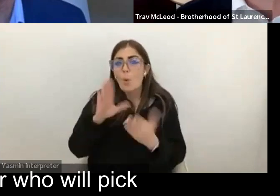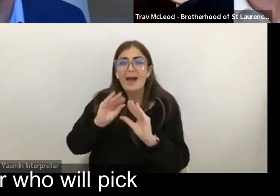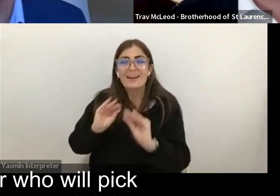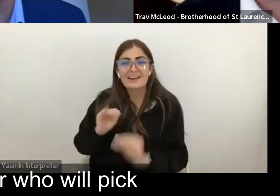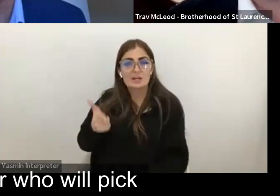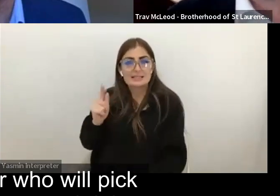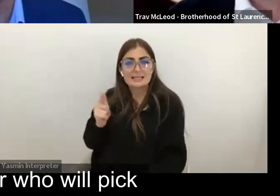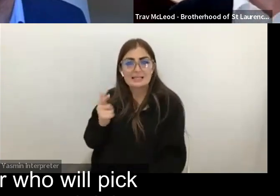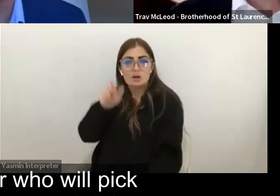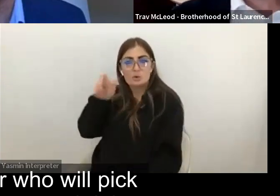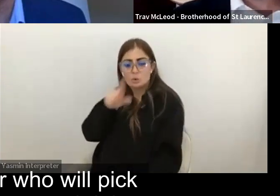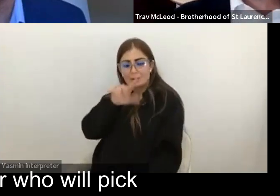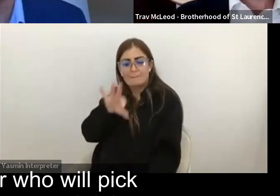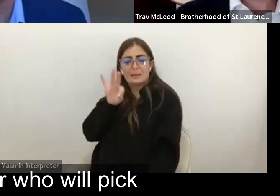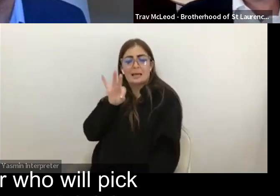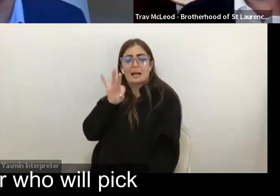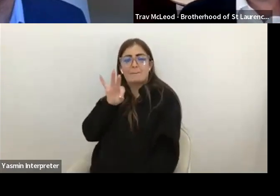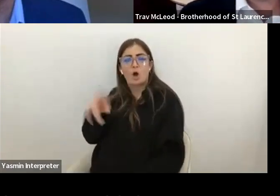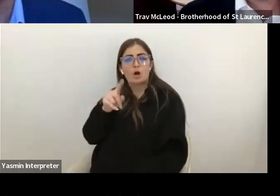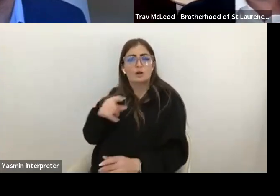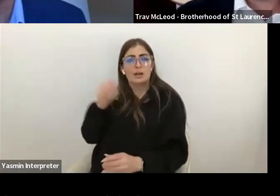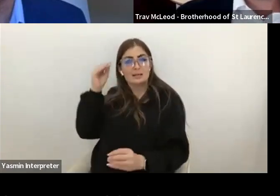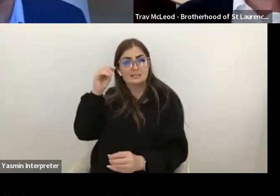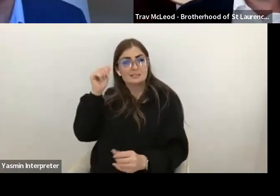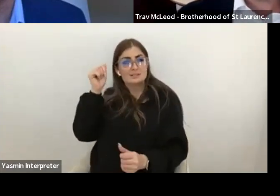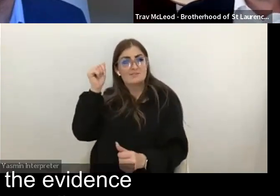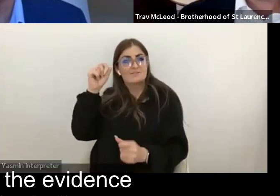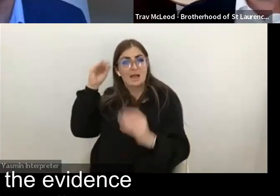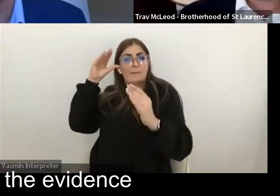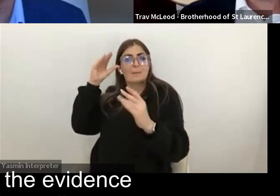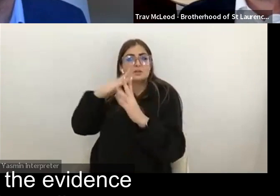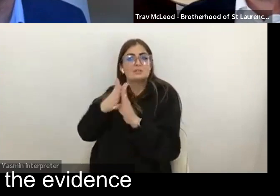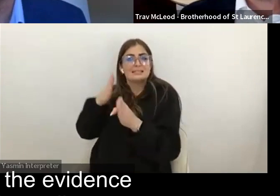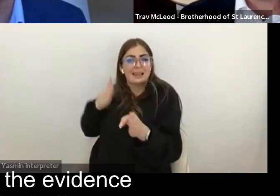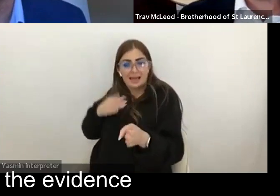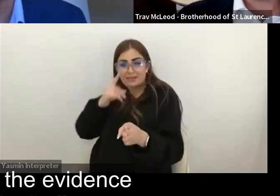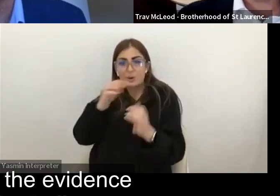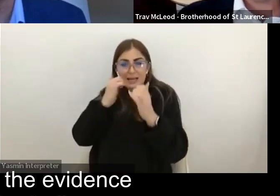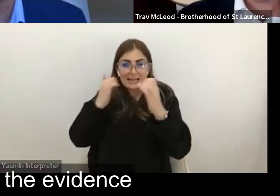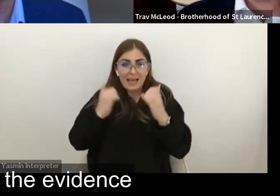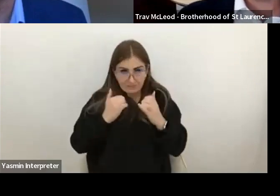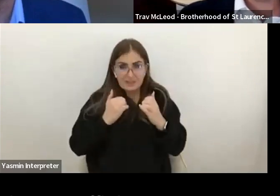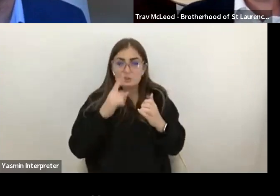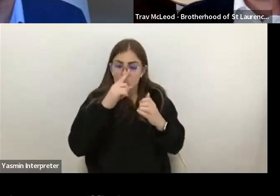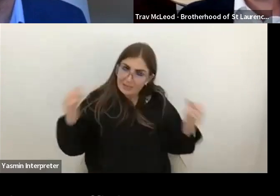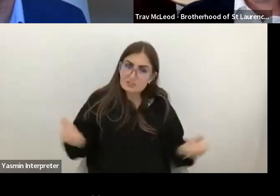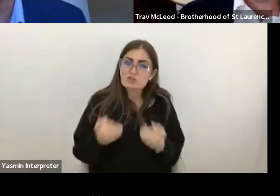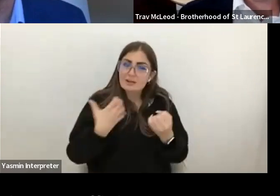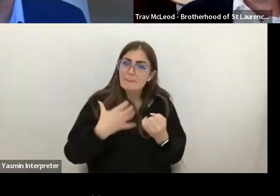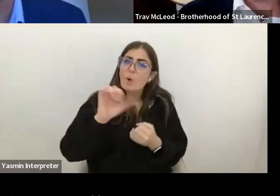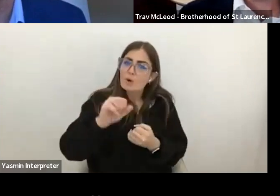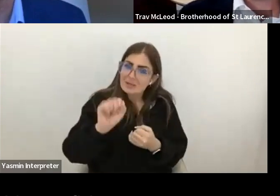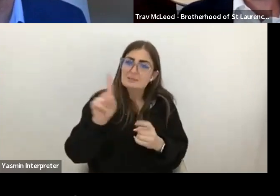will pick up on a developmental delay. I think there's a lot we could do to strengthen the evidence base in Australia, but I believe we